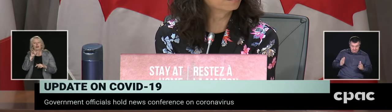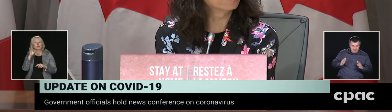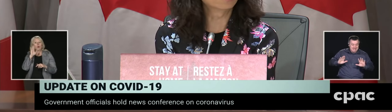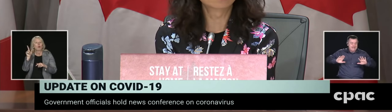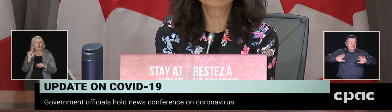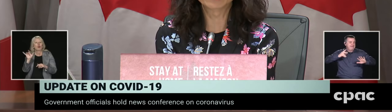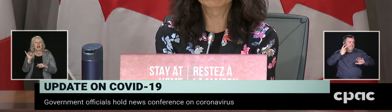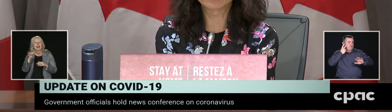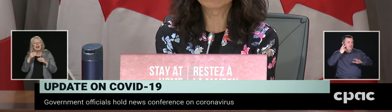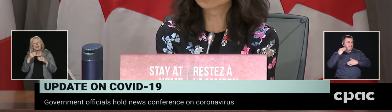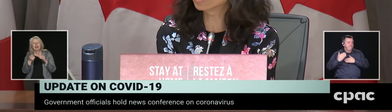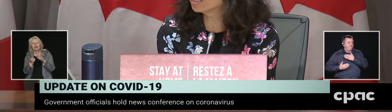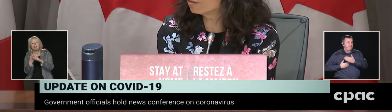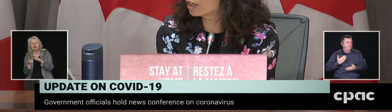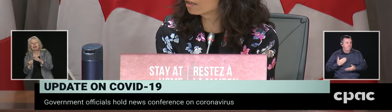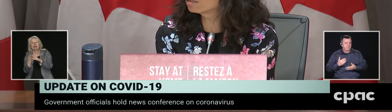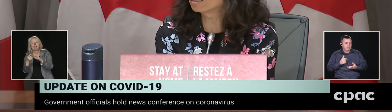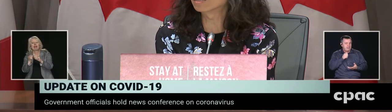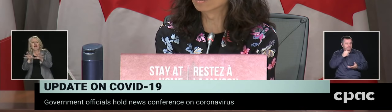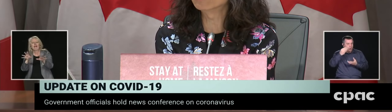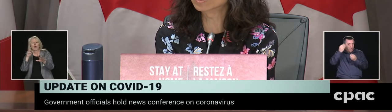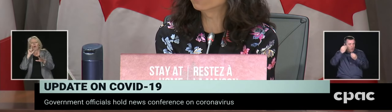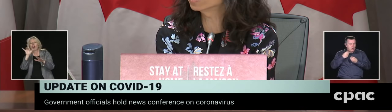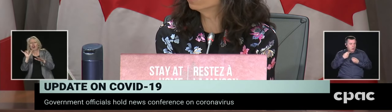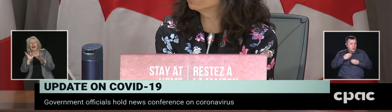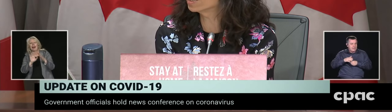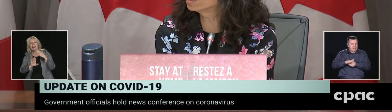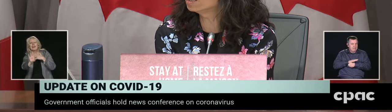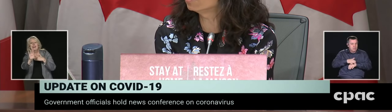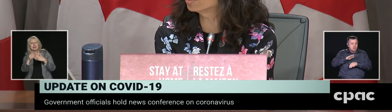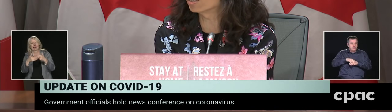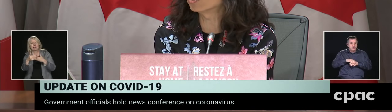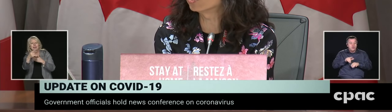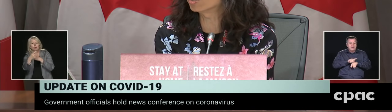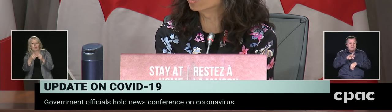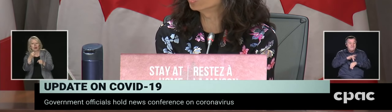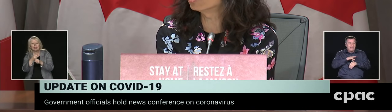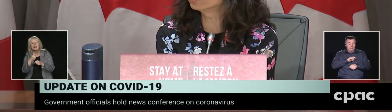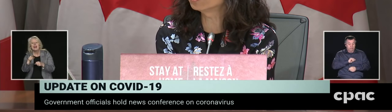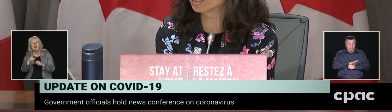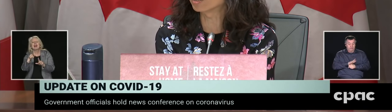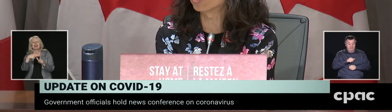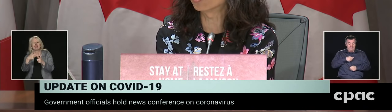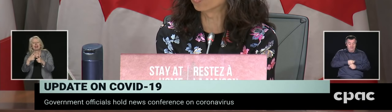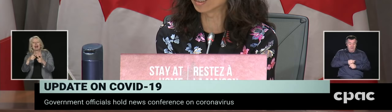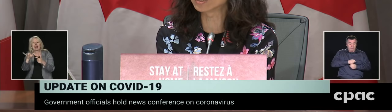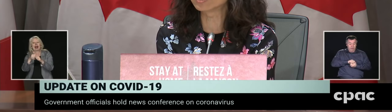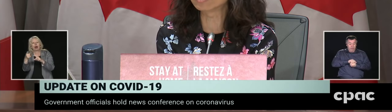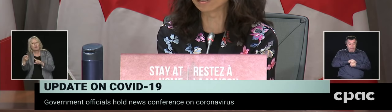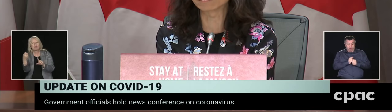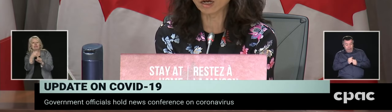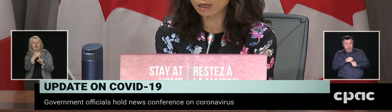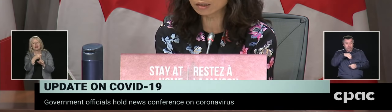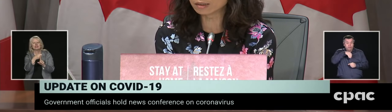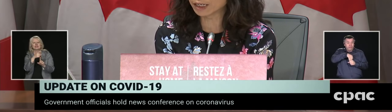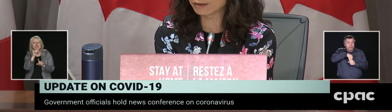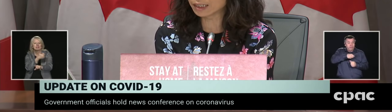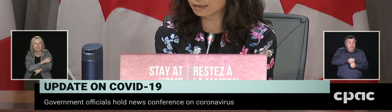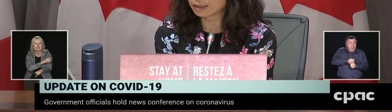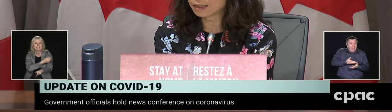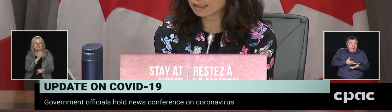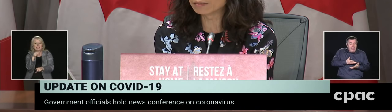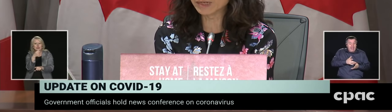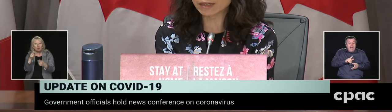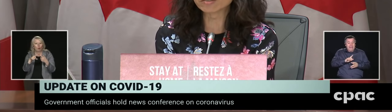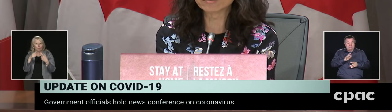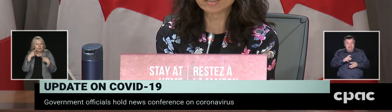year? And how would that affect the effect of the vaccines are all unknowns. But what I am heartened about